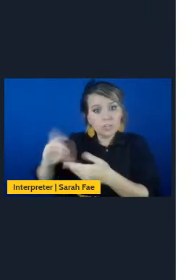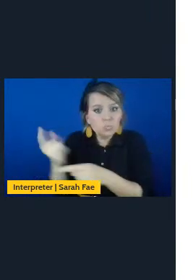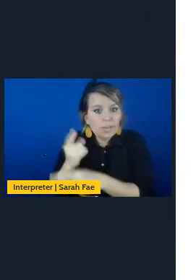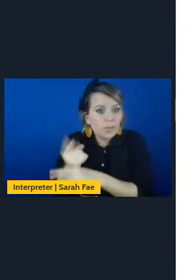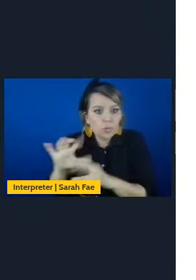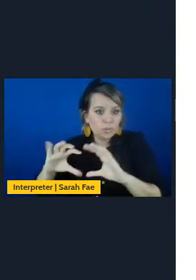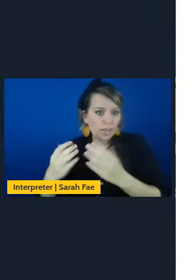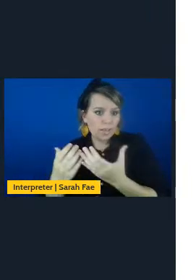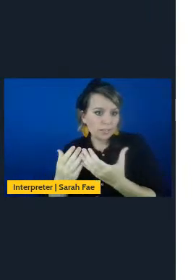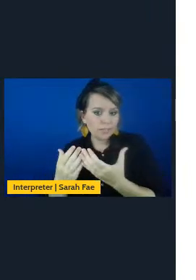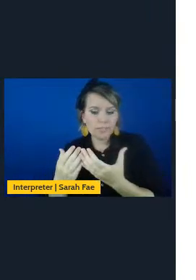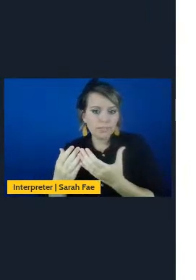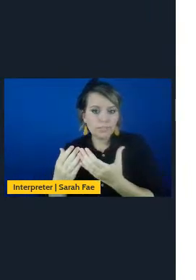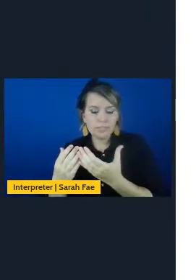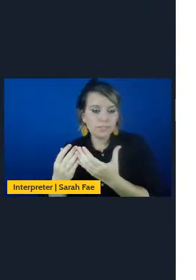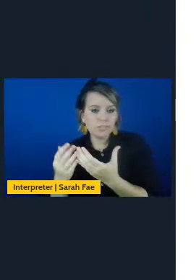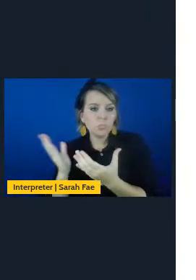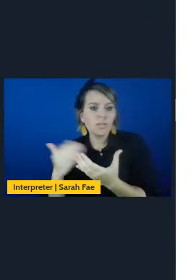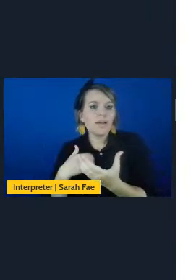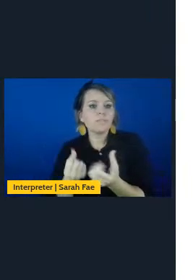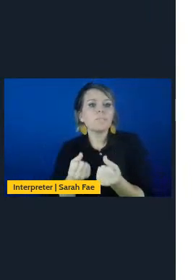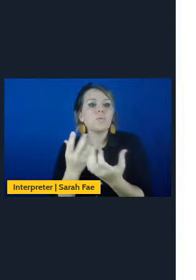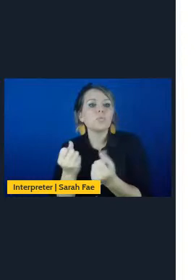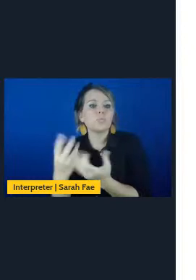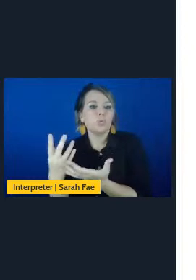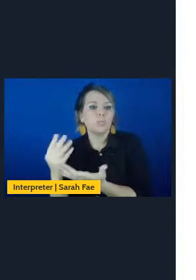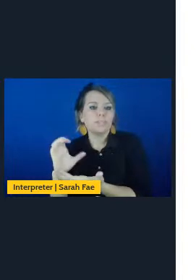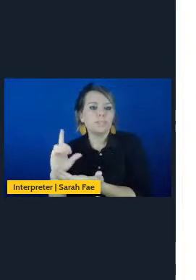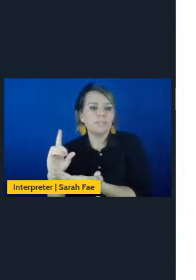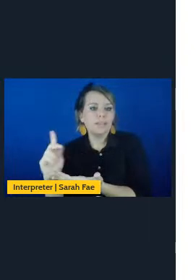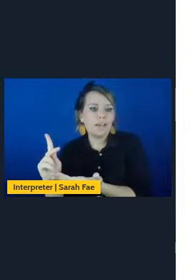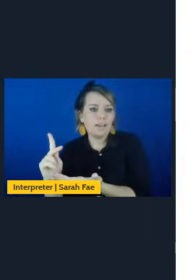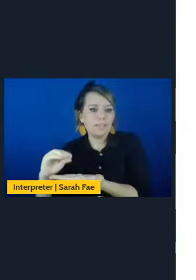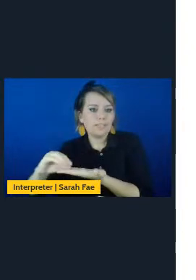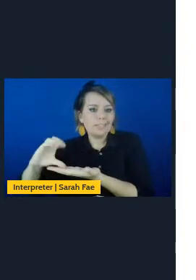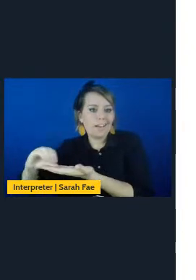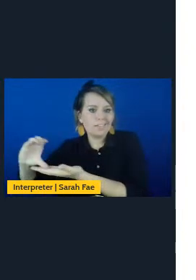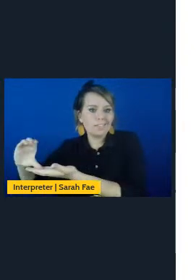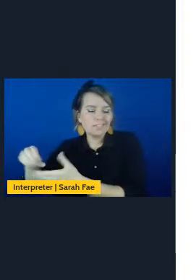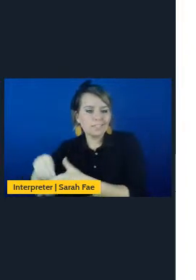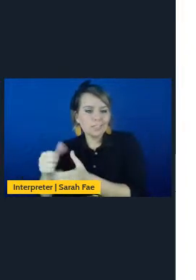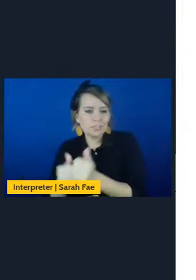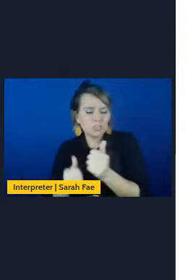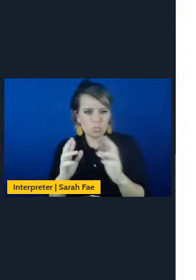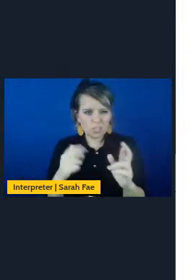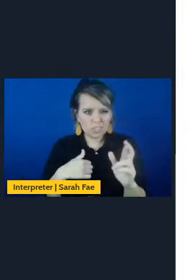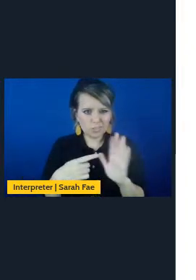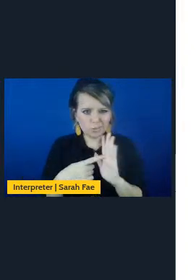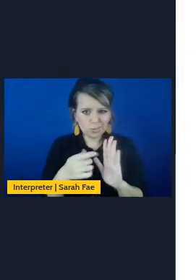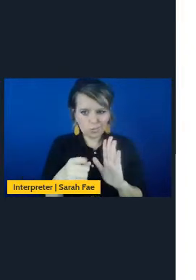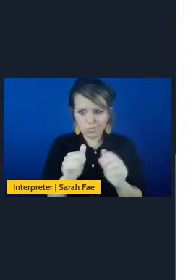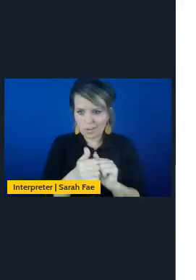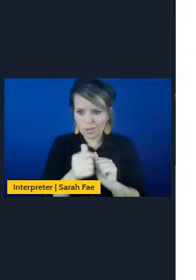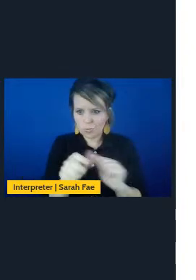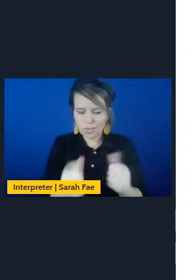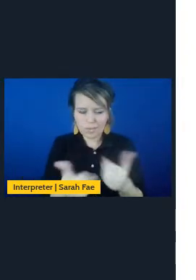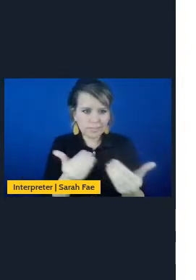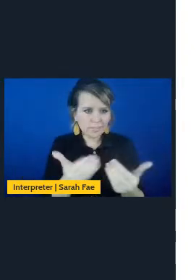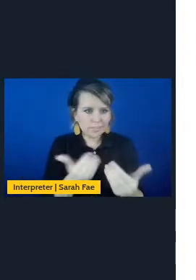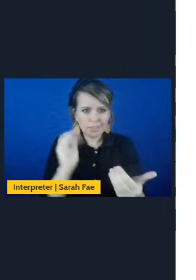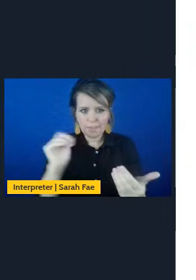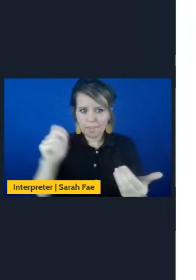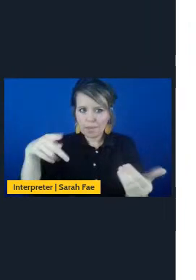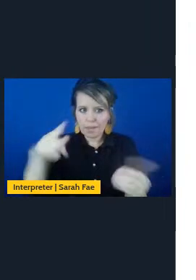together multiple CDK stacks. So hopefully I showed you how you can easily map